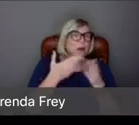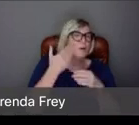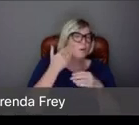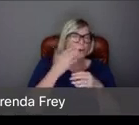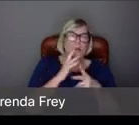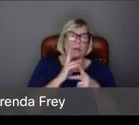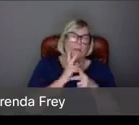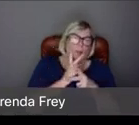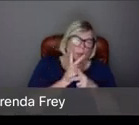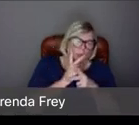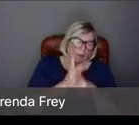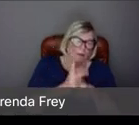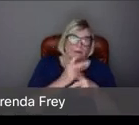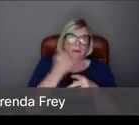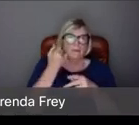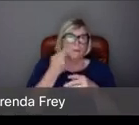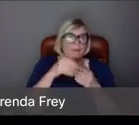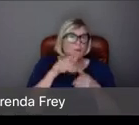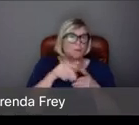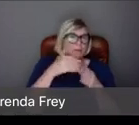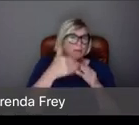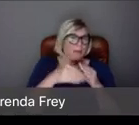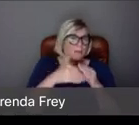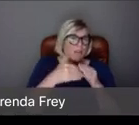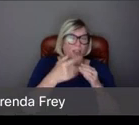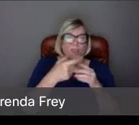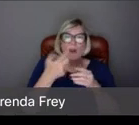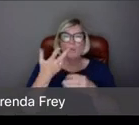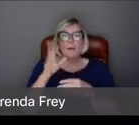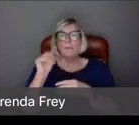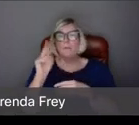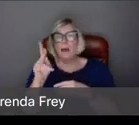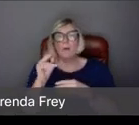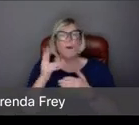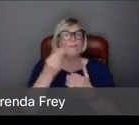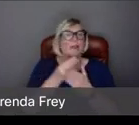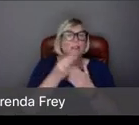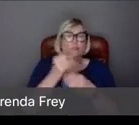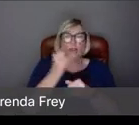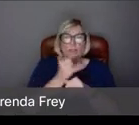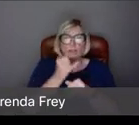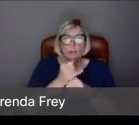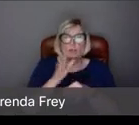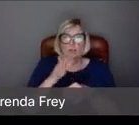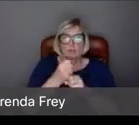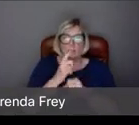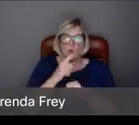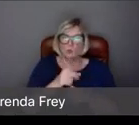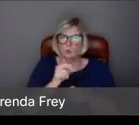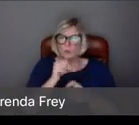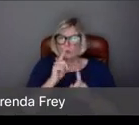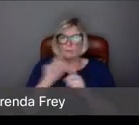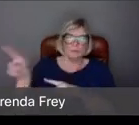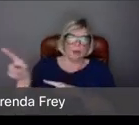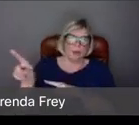very careful. If someone sends you an email that from a financial institution, such as your bank or whatever, make sure that you do not respond to